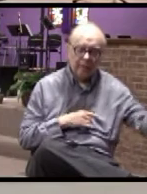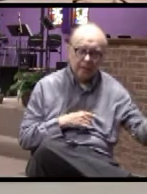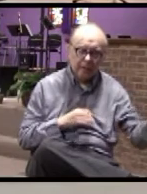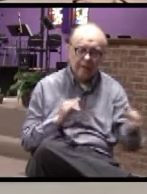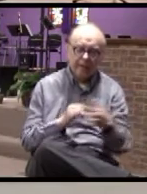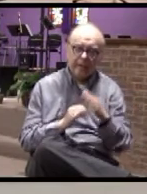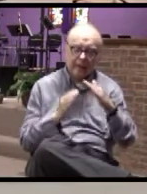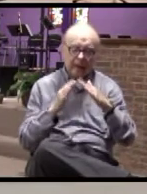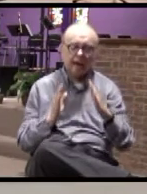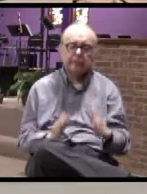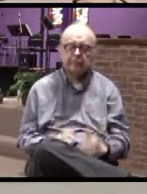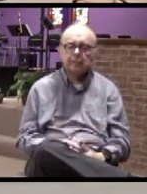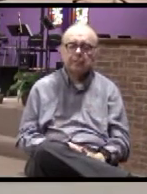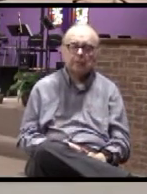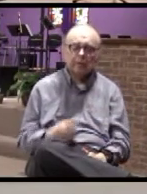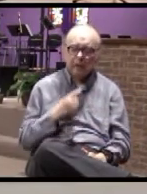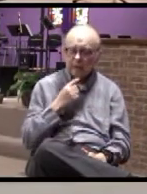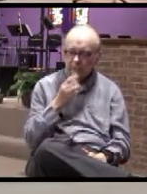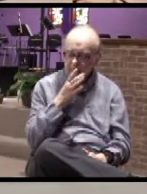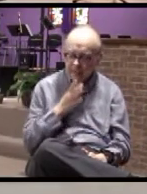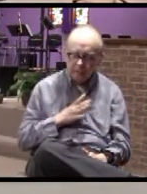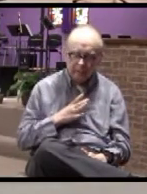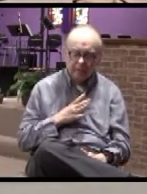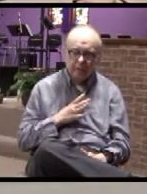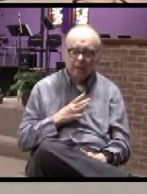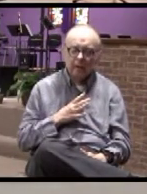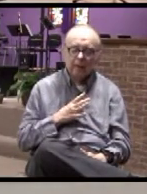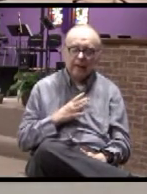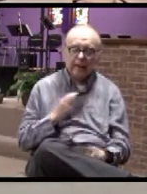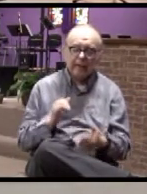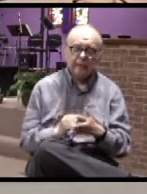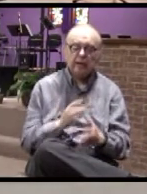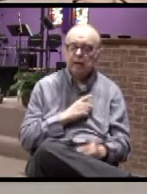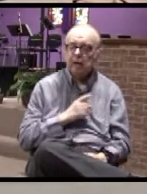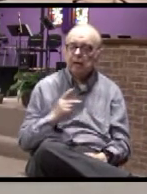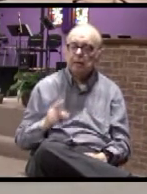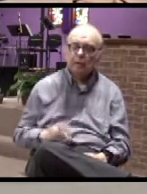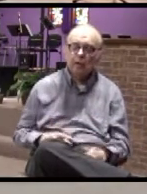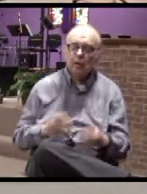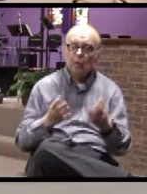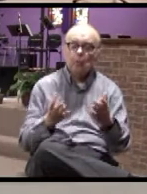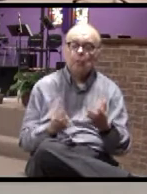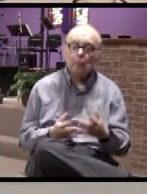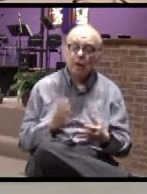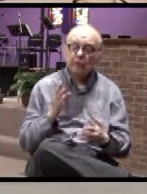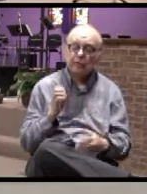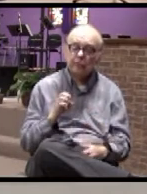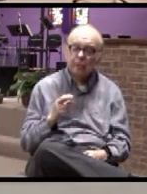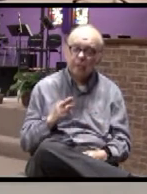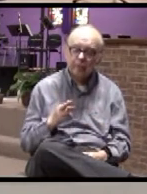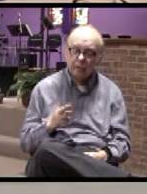that house and tell her that the king wants her.